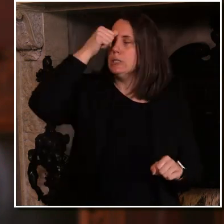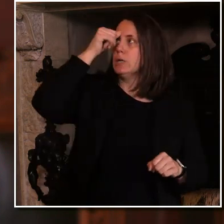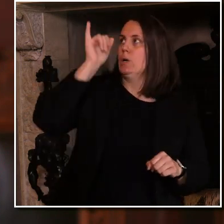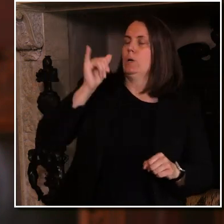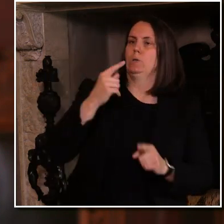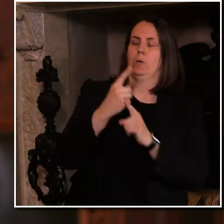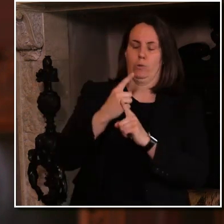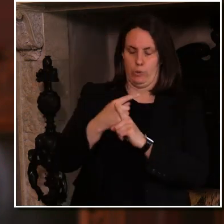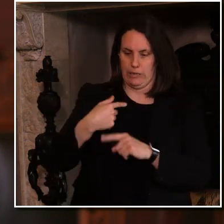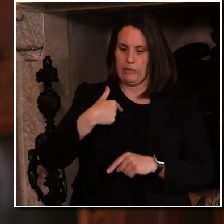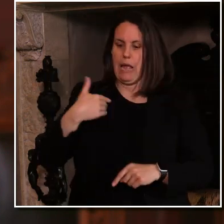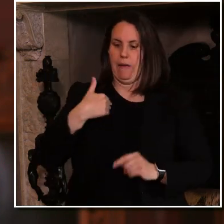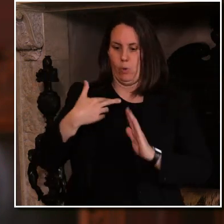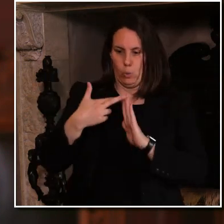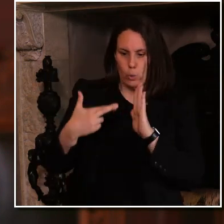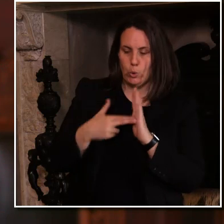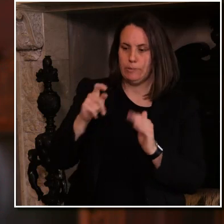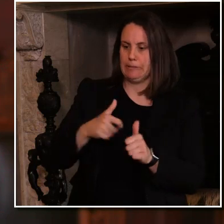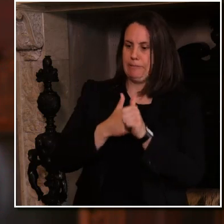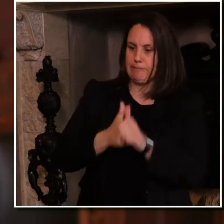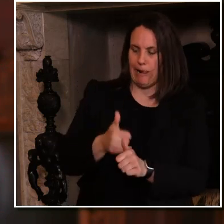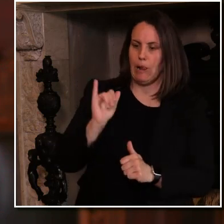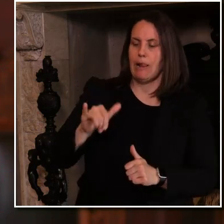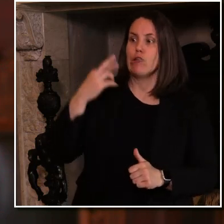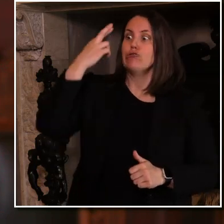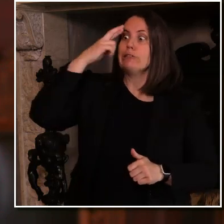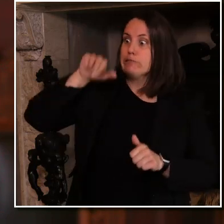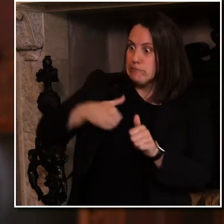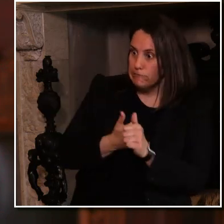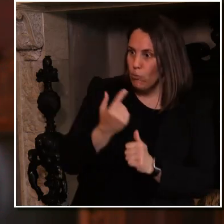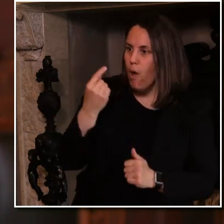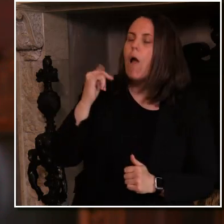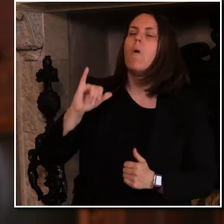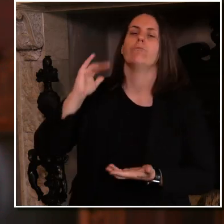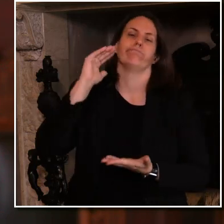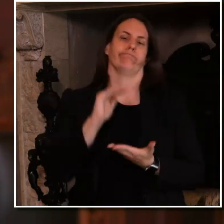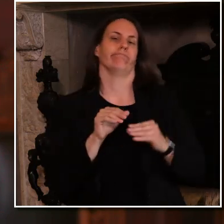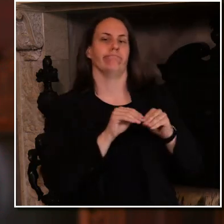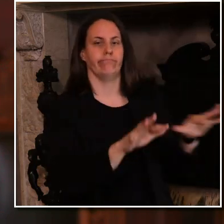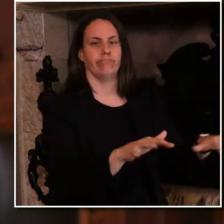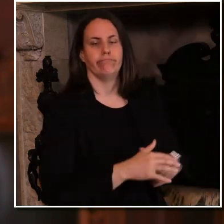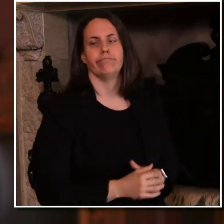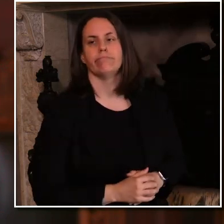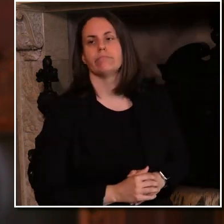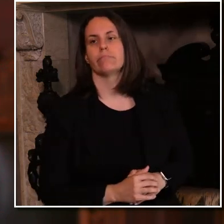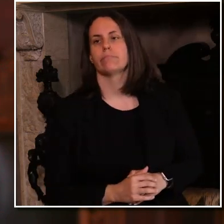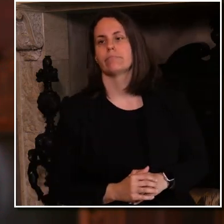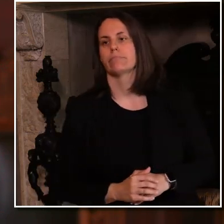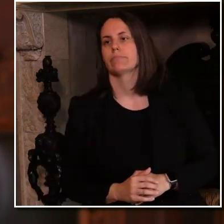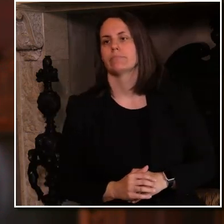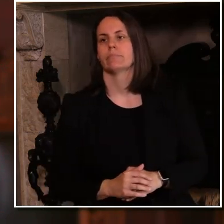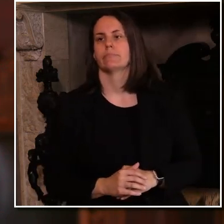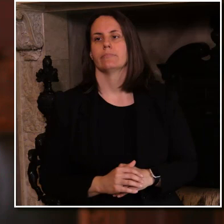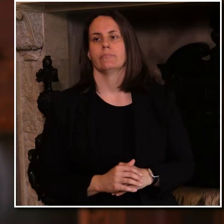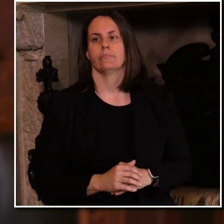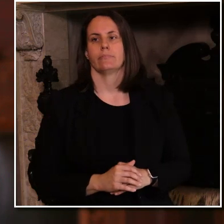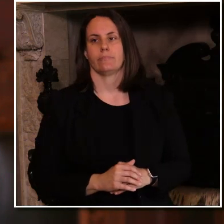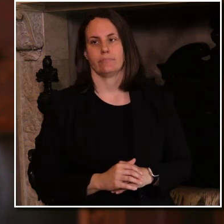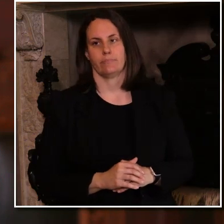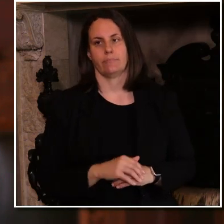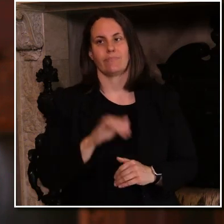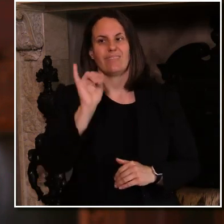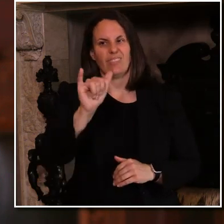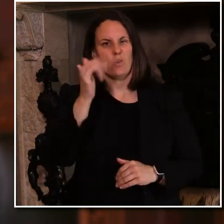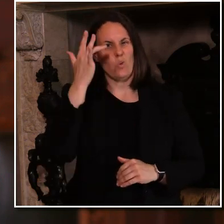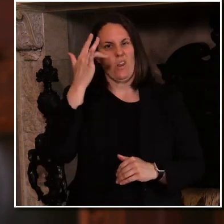prevention practices in a really vigilant way. But I do think, from that perspective, it is why in long-term